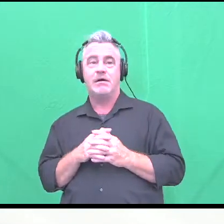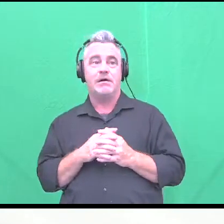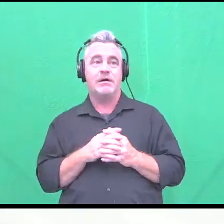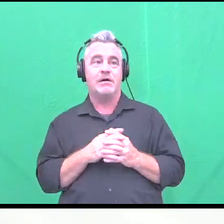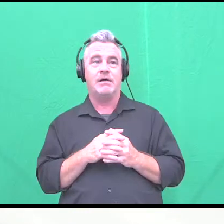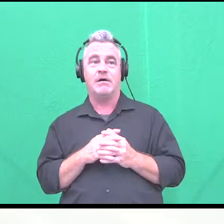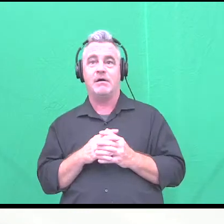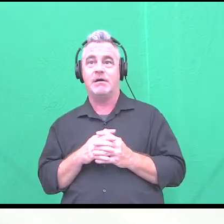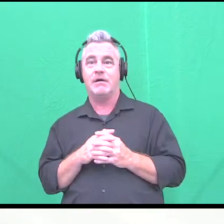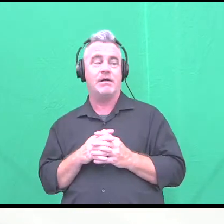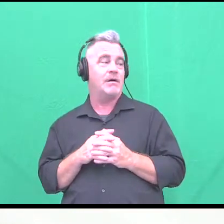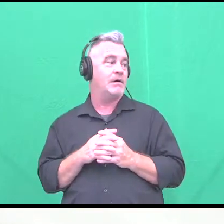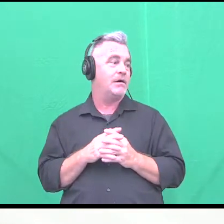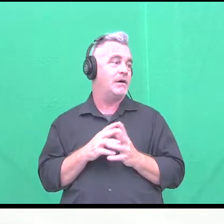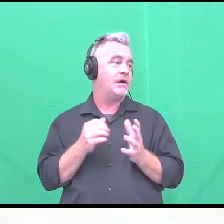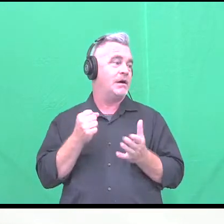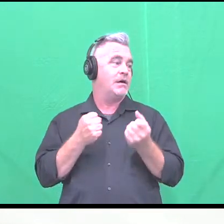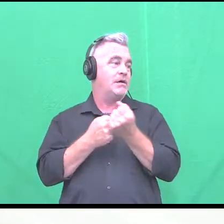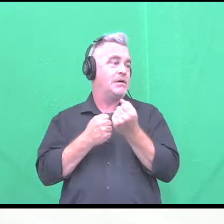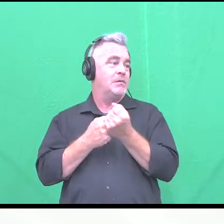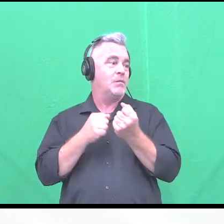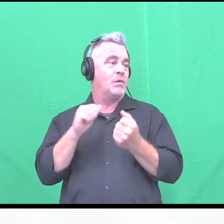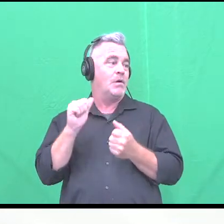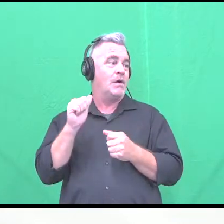our ACES program. Thank you.